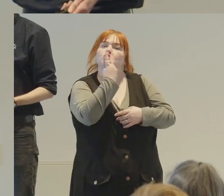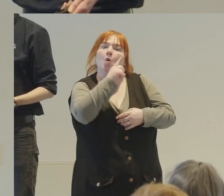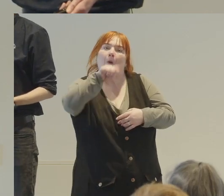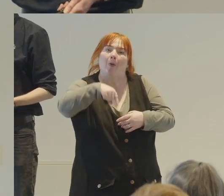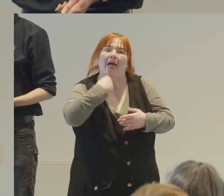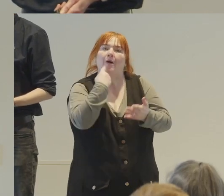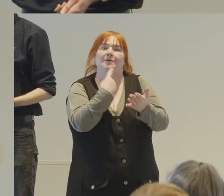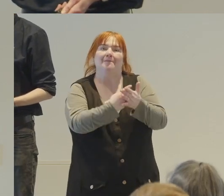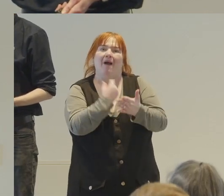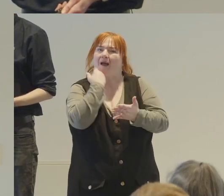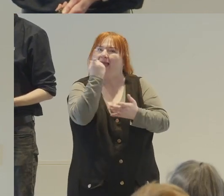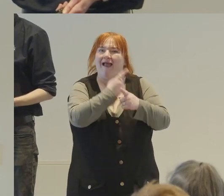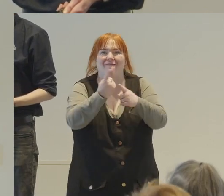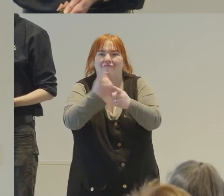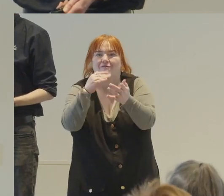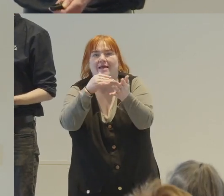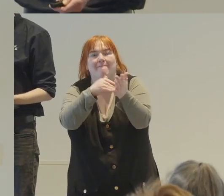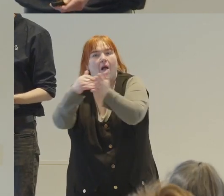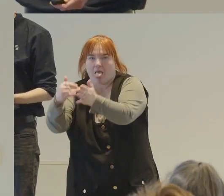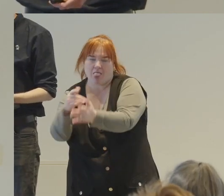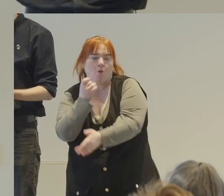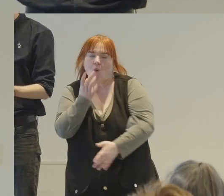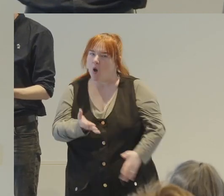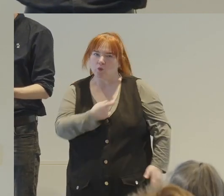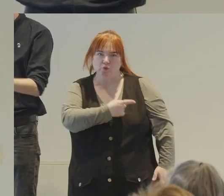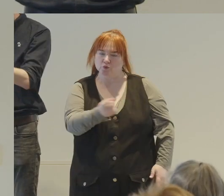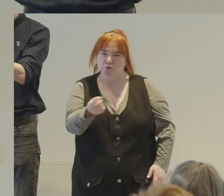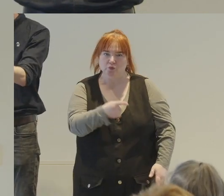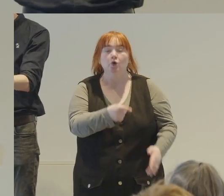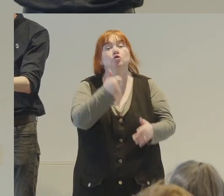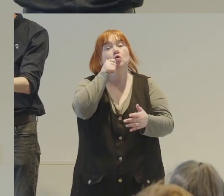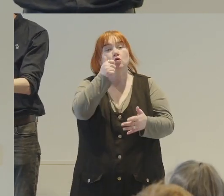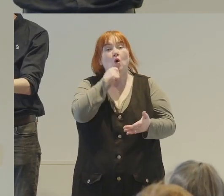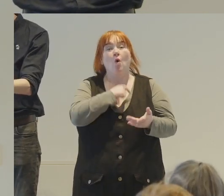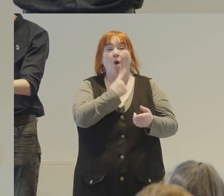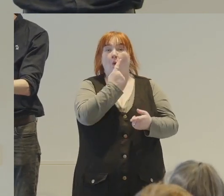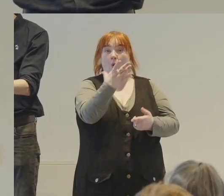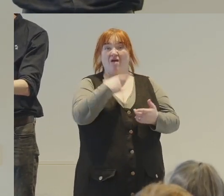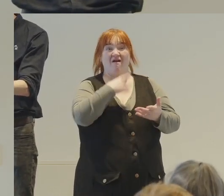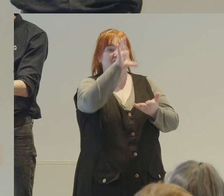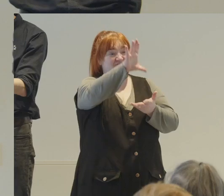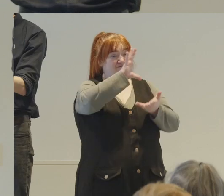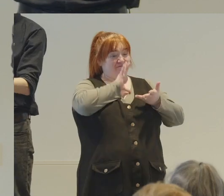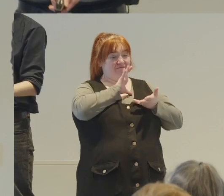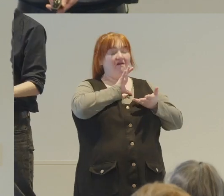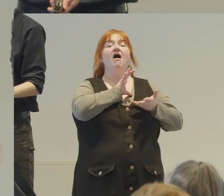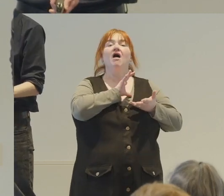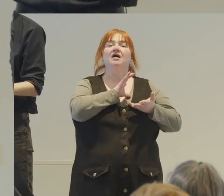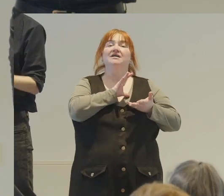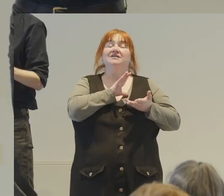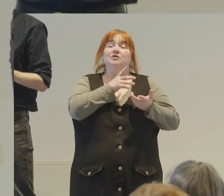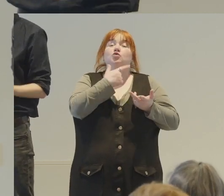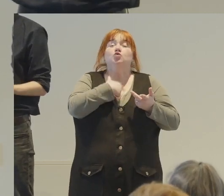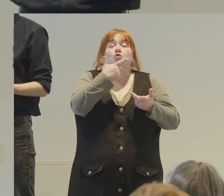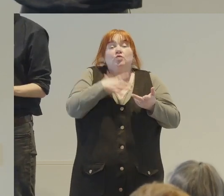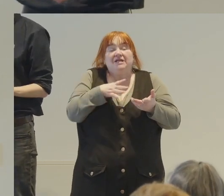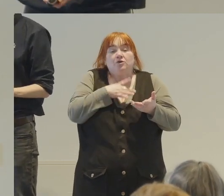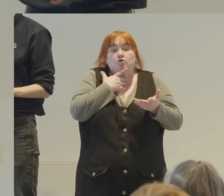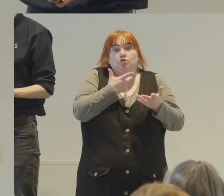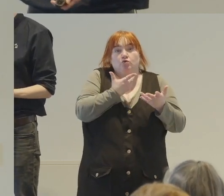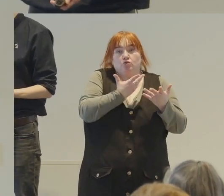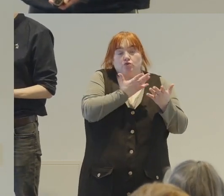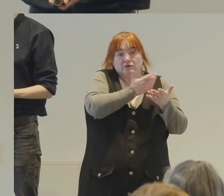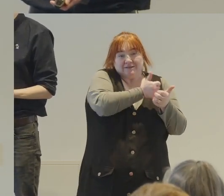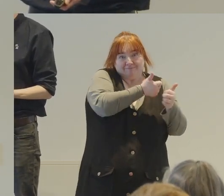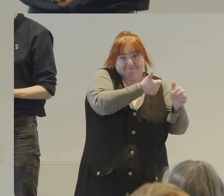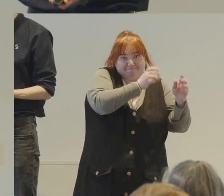else. So I think if you argue that, if you get it in writing from the job centre, it's absolutely, my understanding is it's